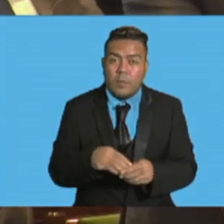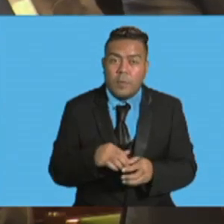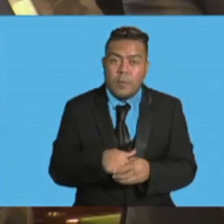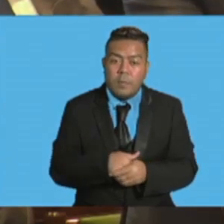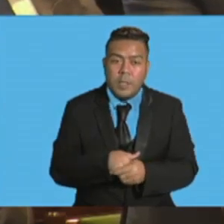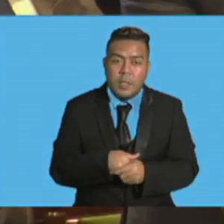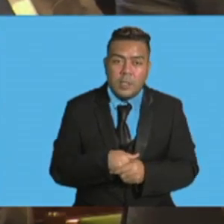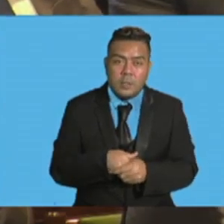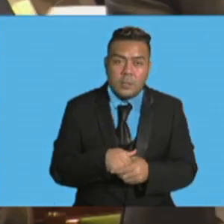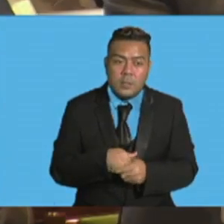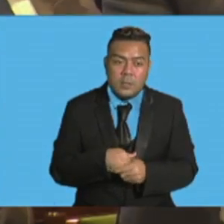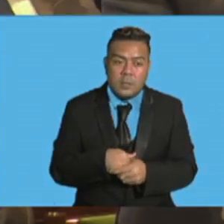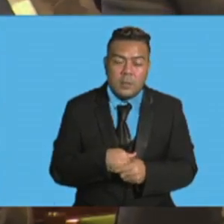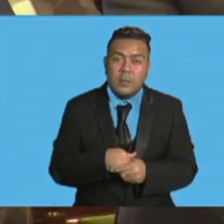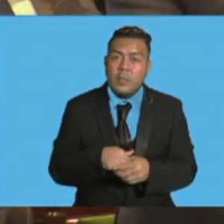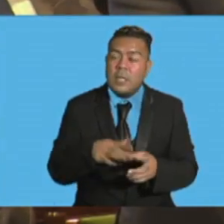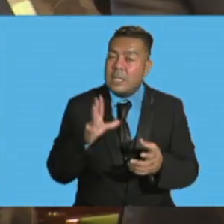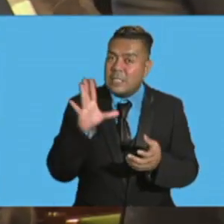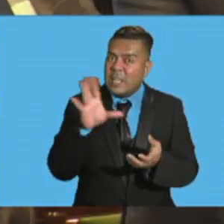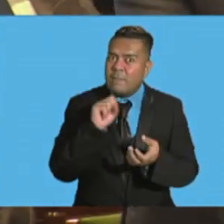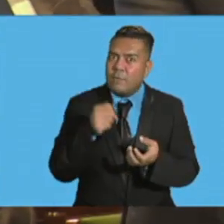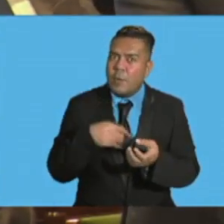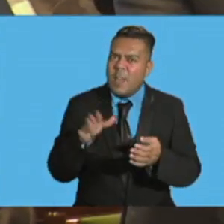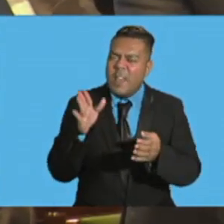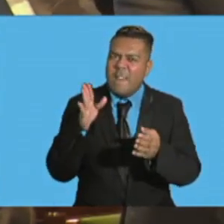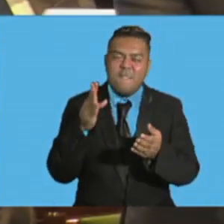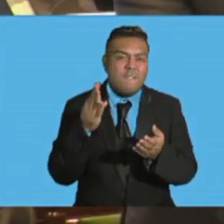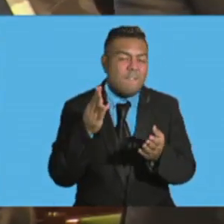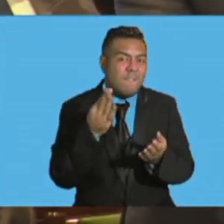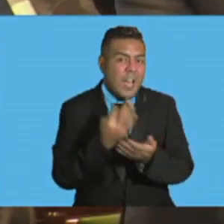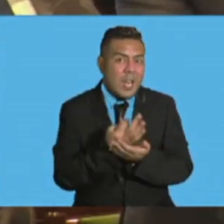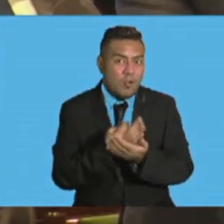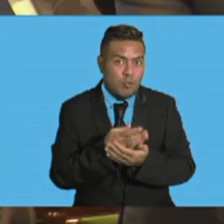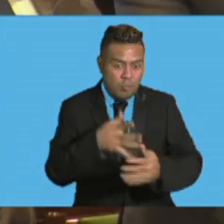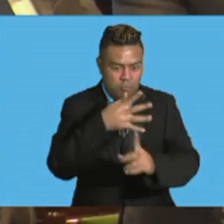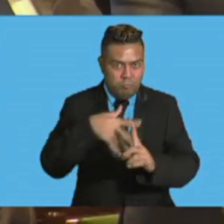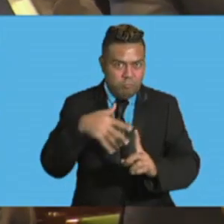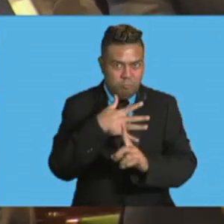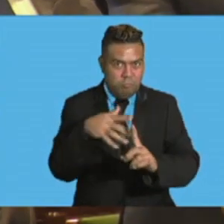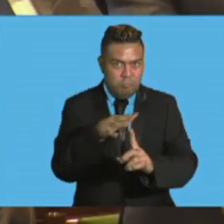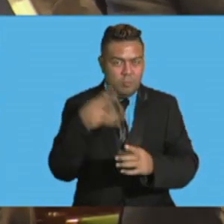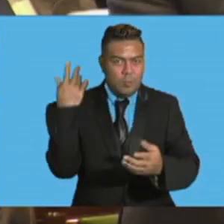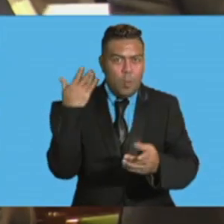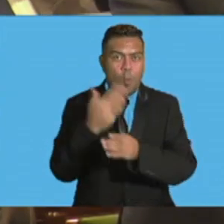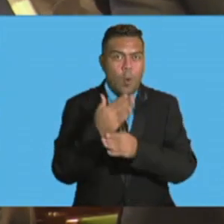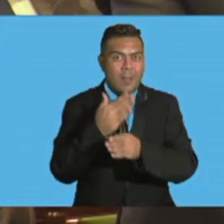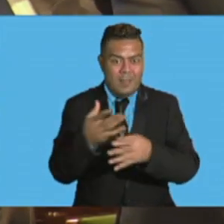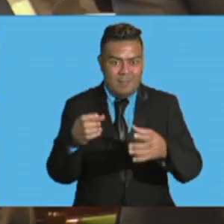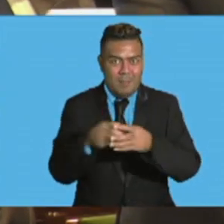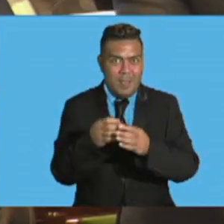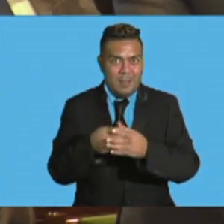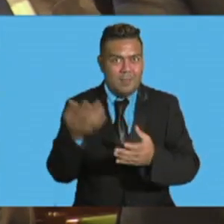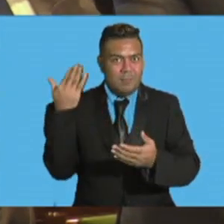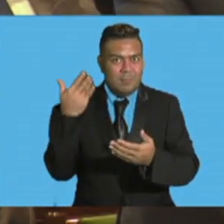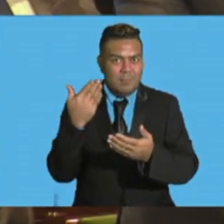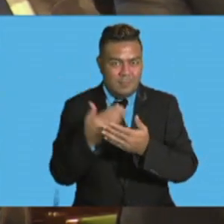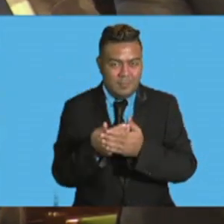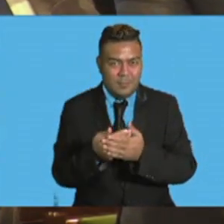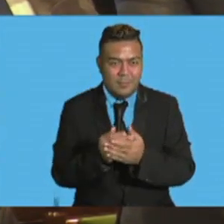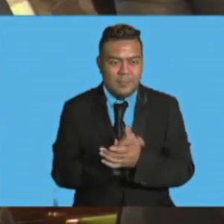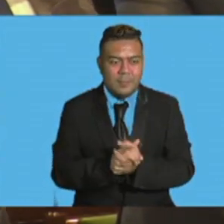was very inspiring because he's come from a private sector financial background, working in places like Morgan Stanley, etc., or Stanley